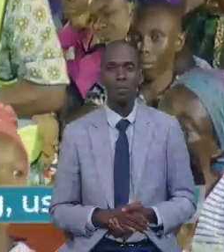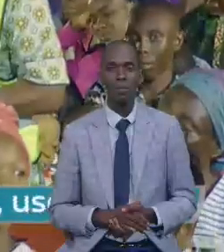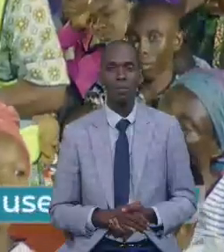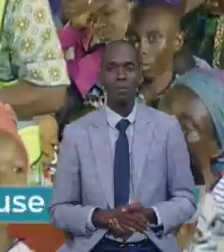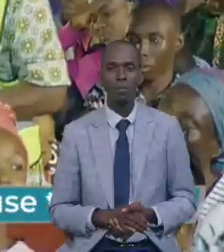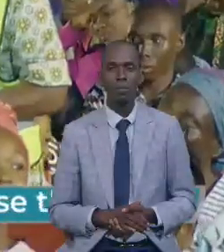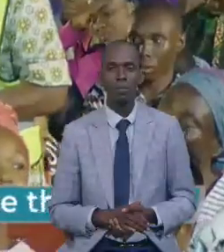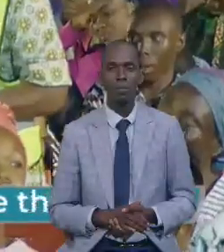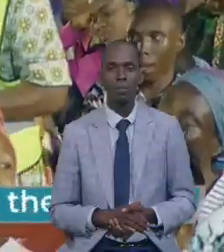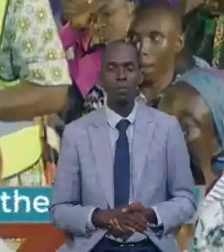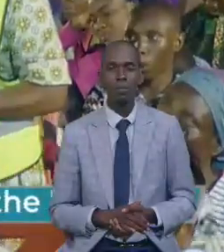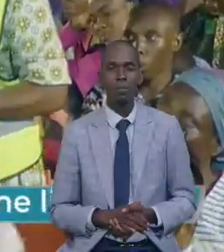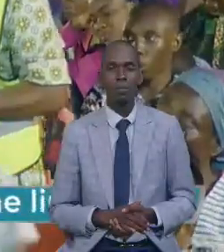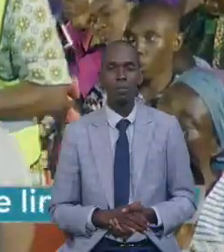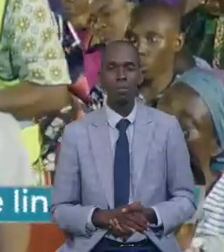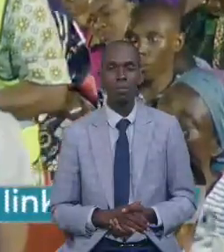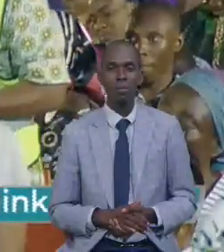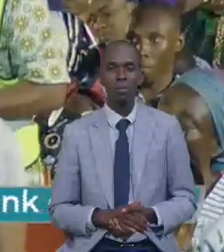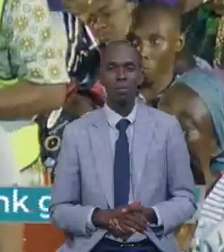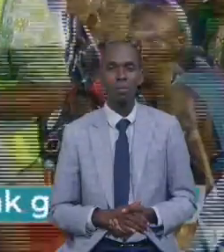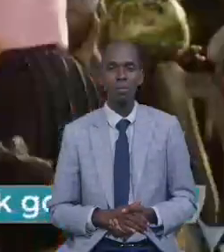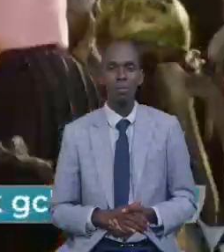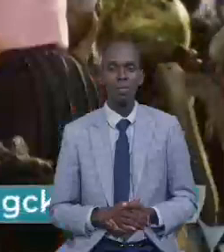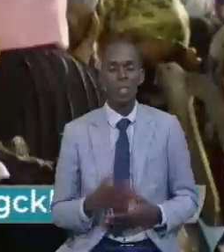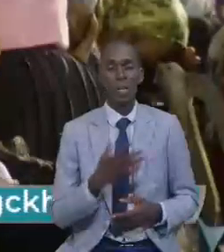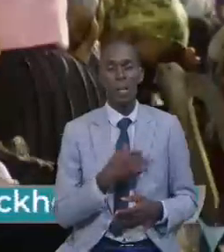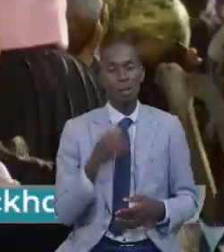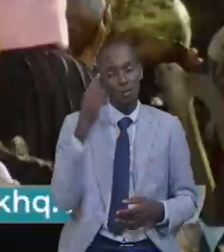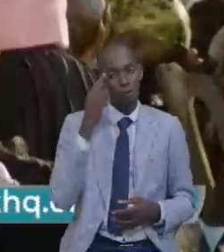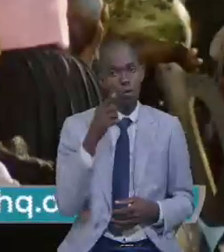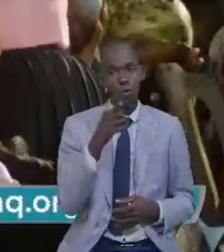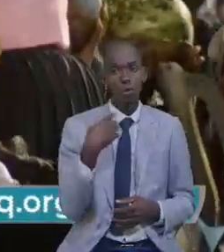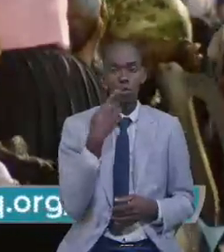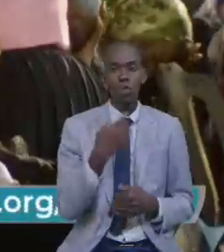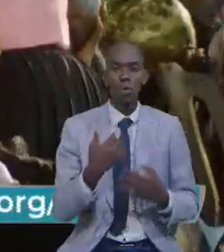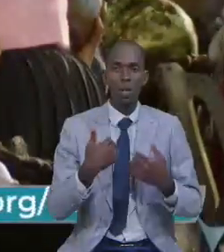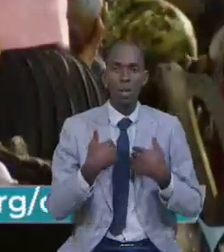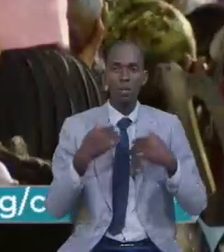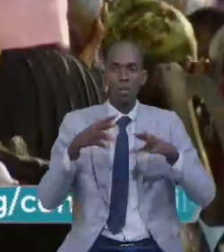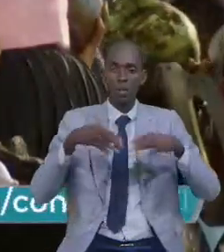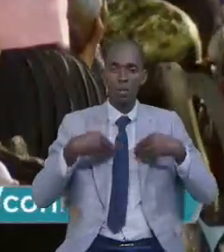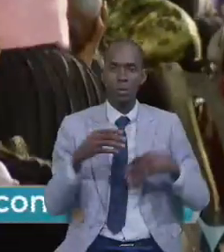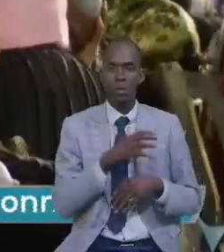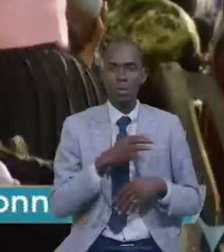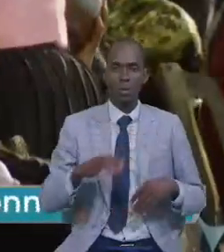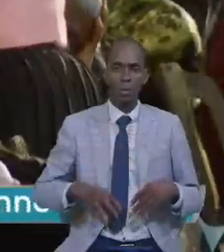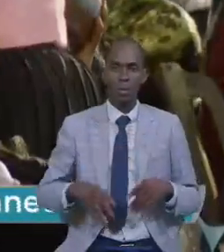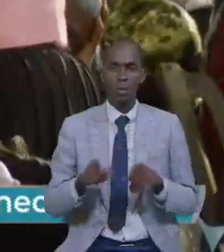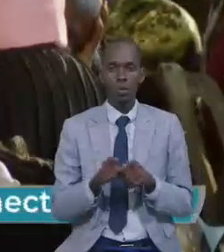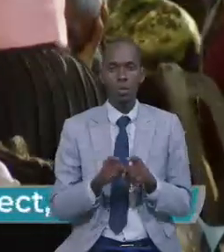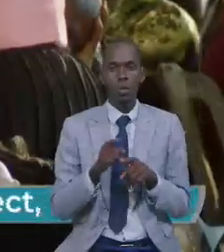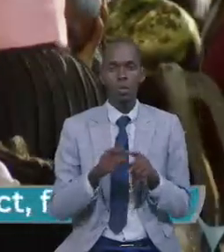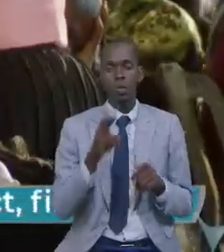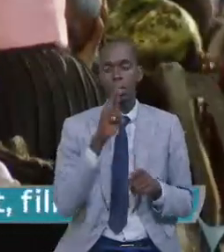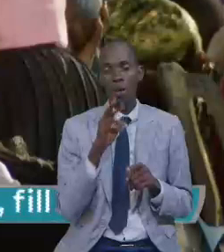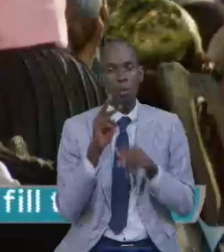And those of us who are online, and you have given your life to Christ tonight, during